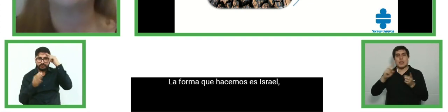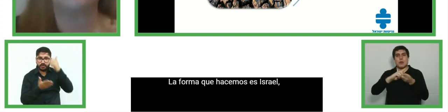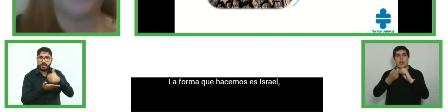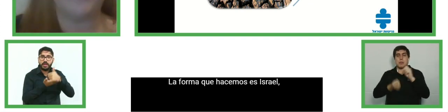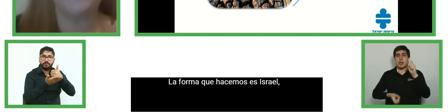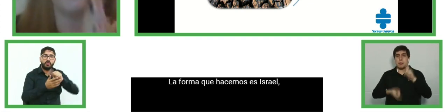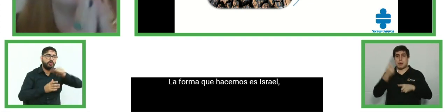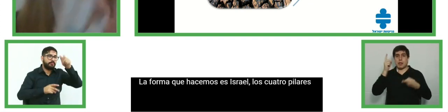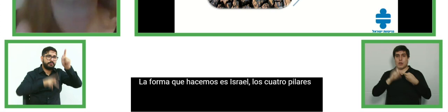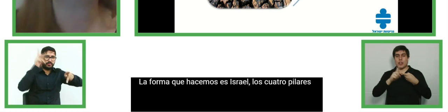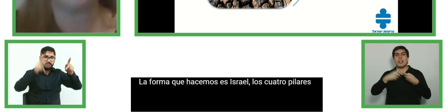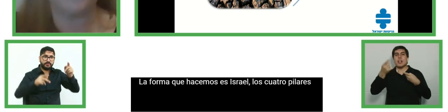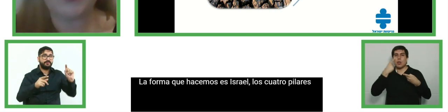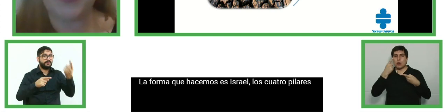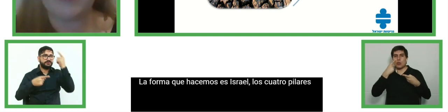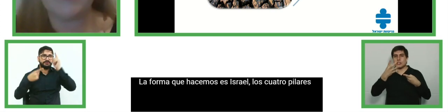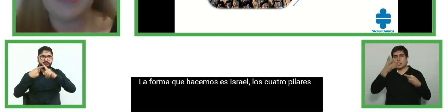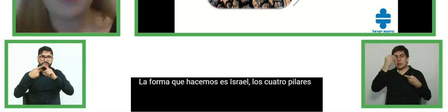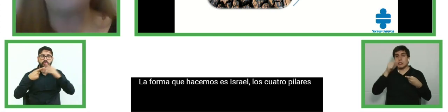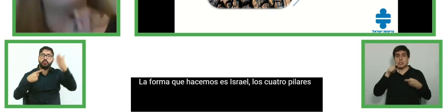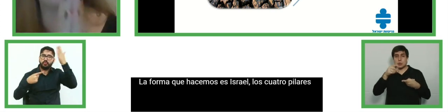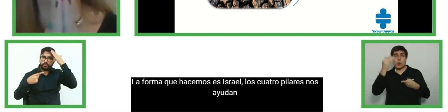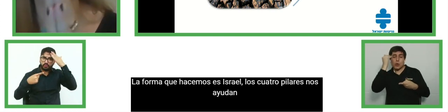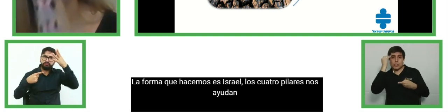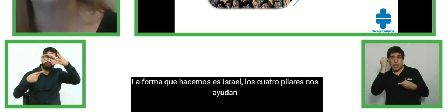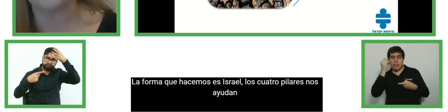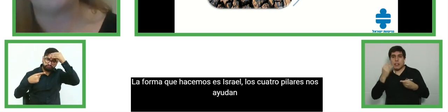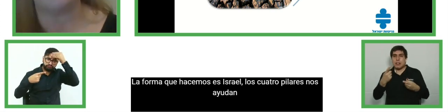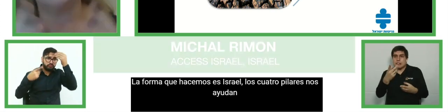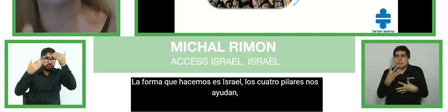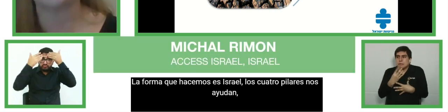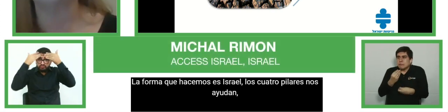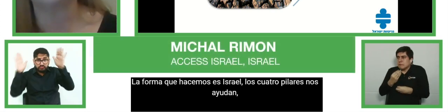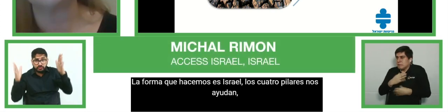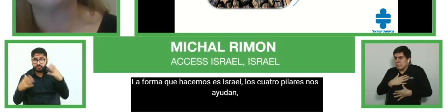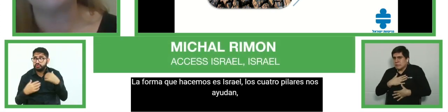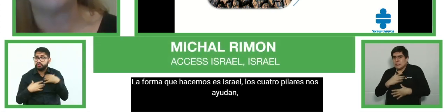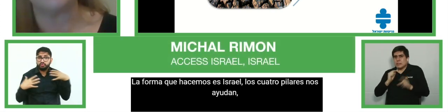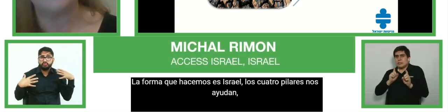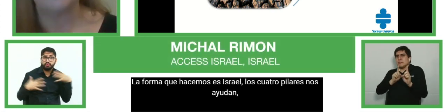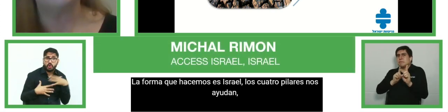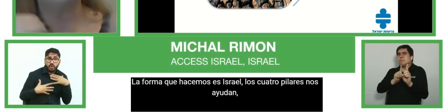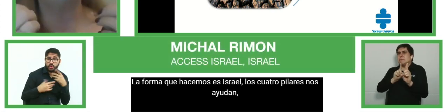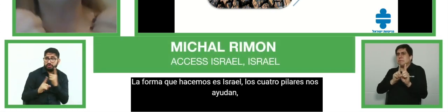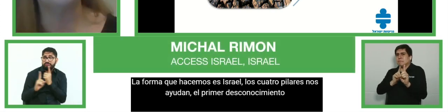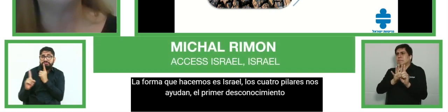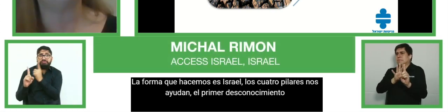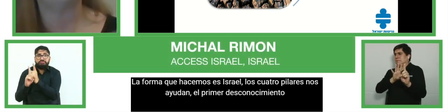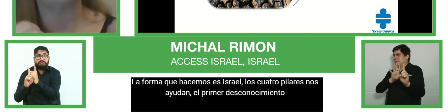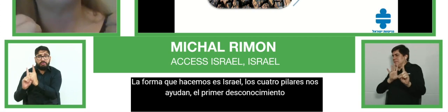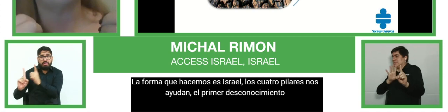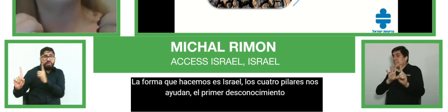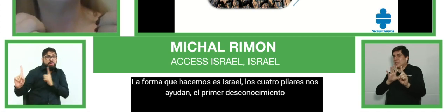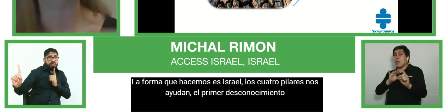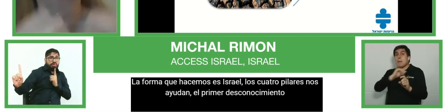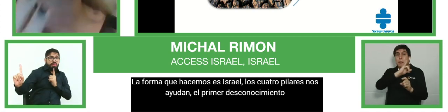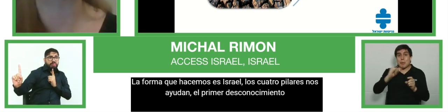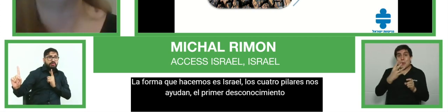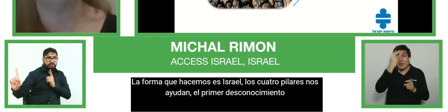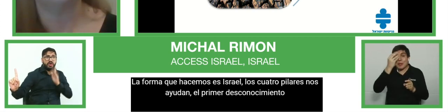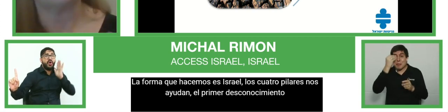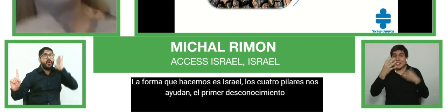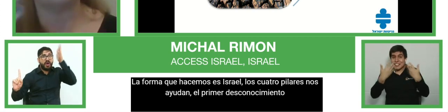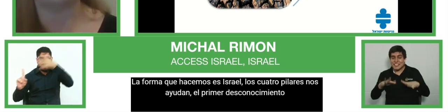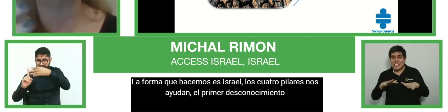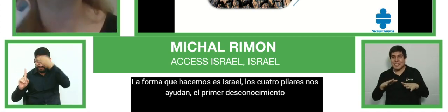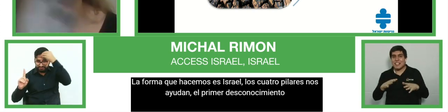once you know it, once knowledge is given, you really are less afraid to be in contact, to be together.